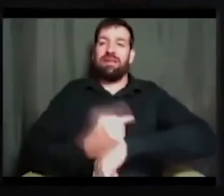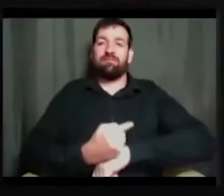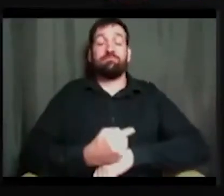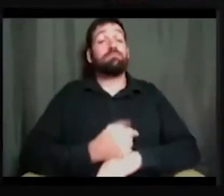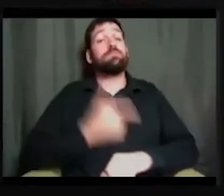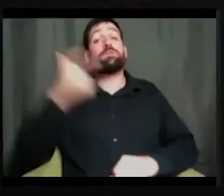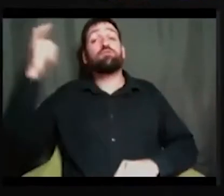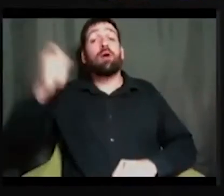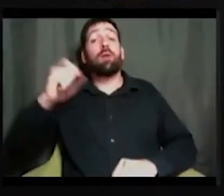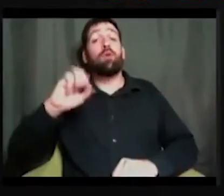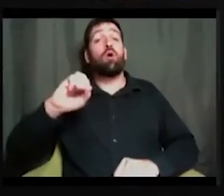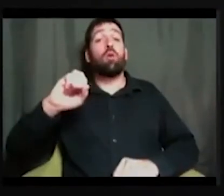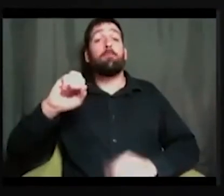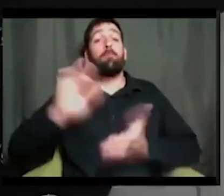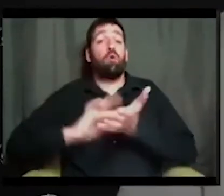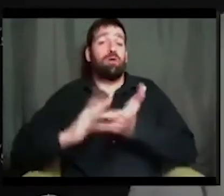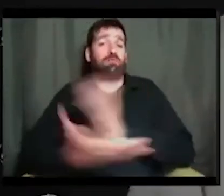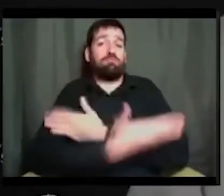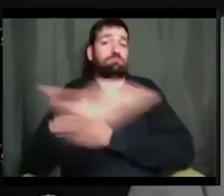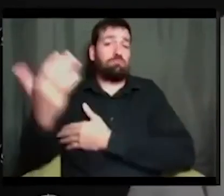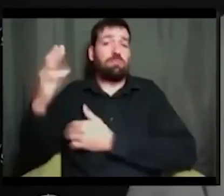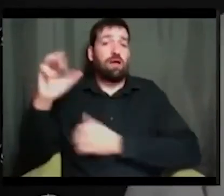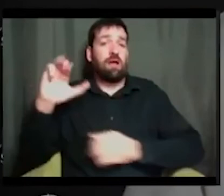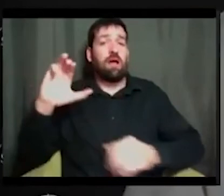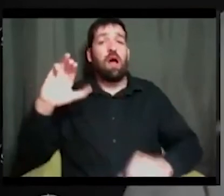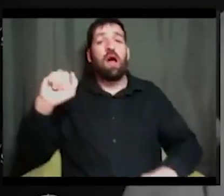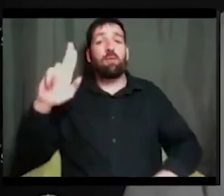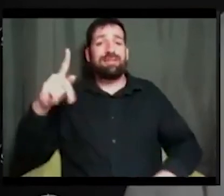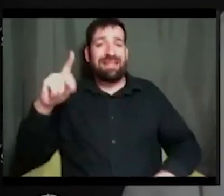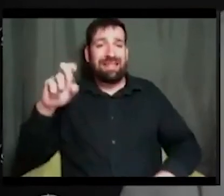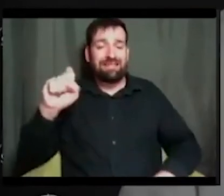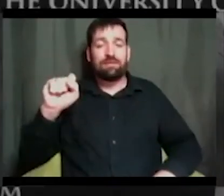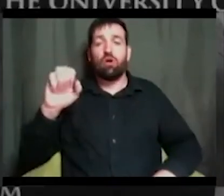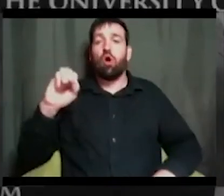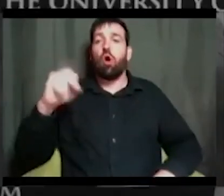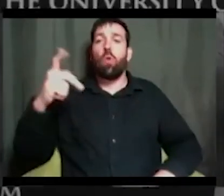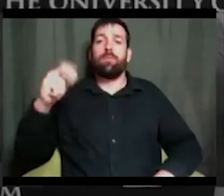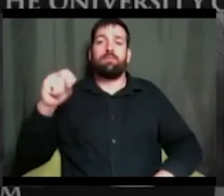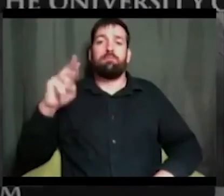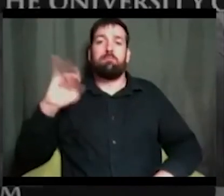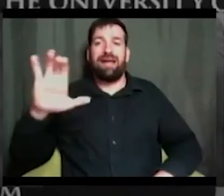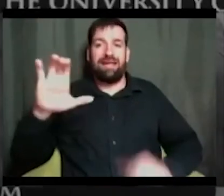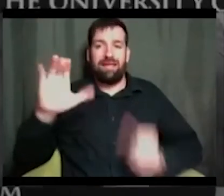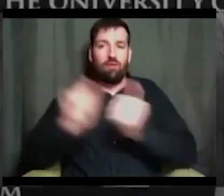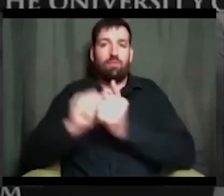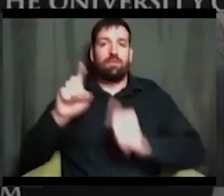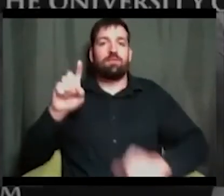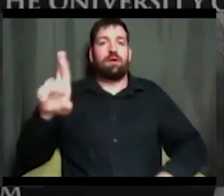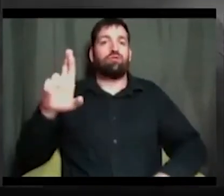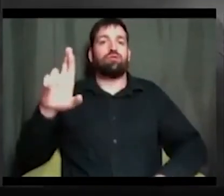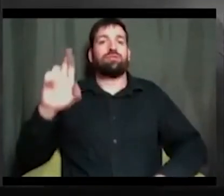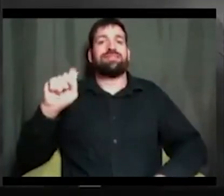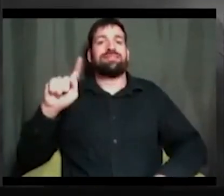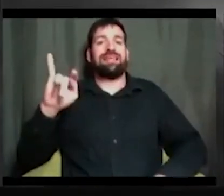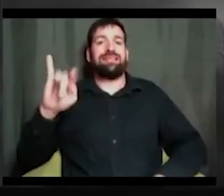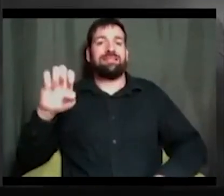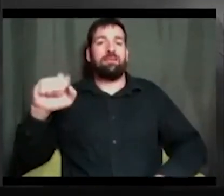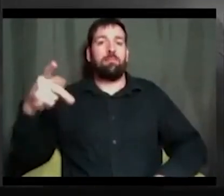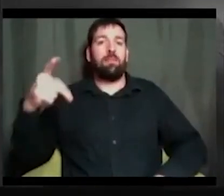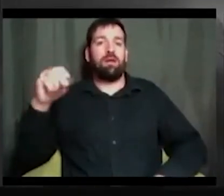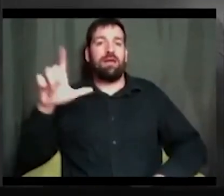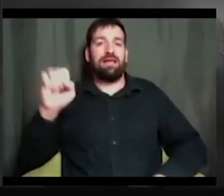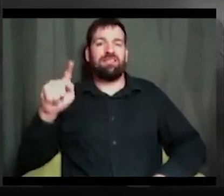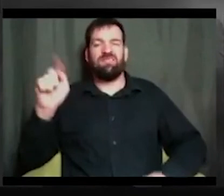to our morning medical update and open mics with Dr. Stites podcasts. Now everywhere podcasts are